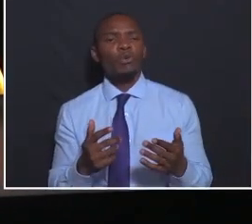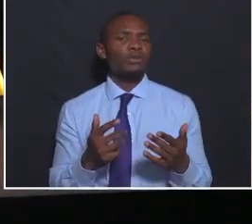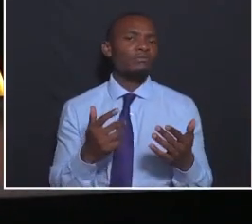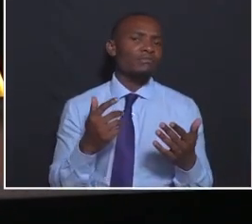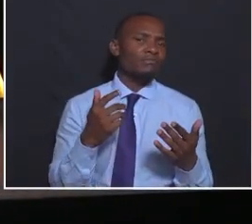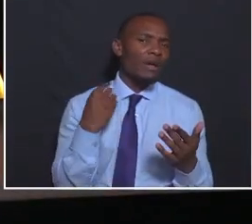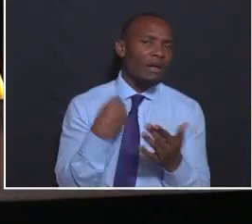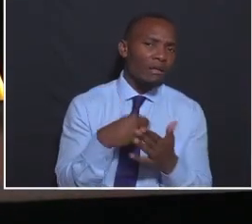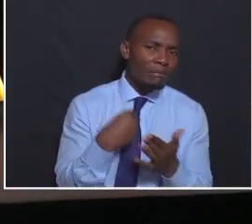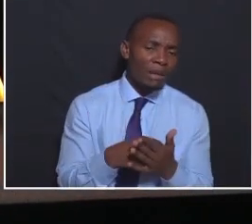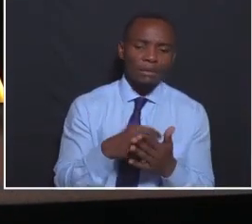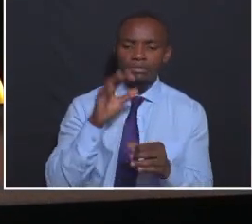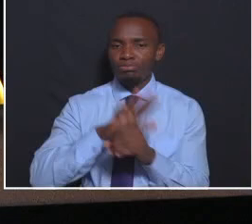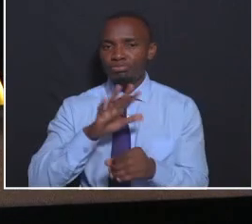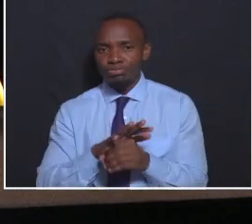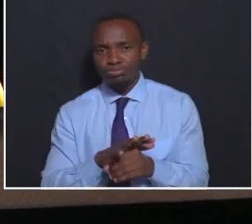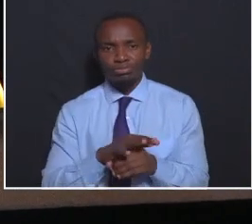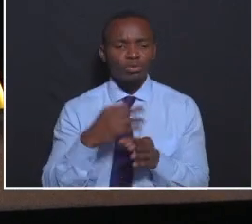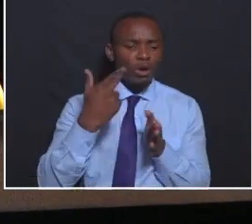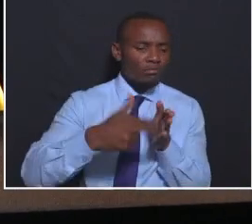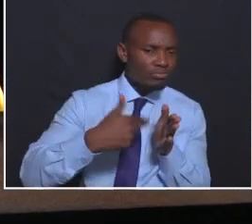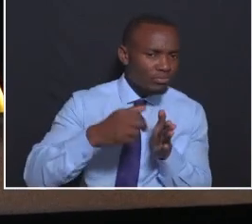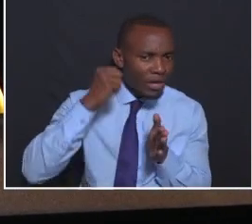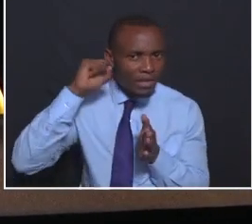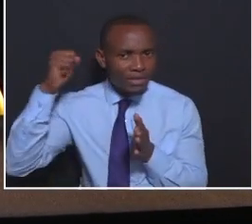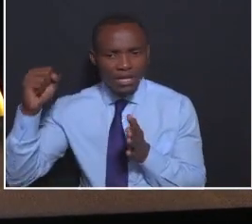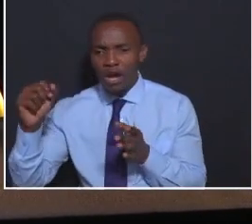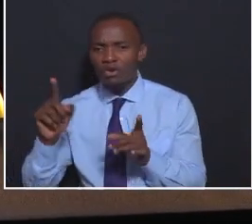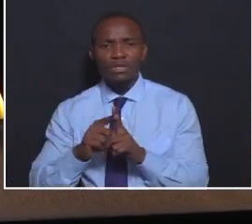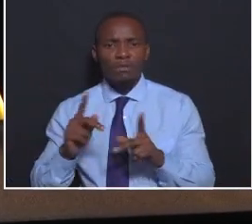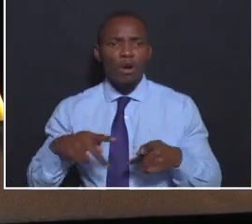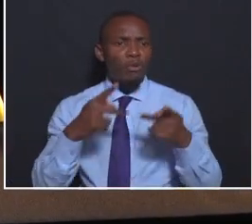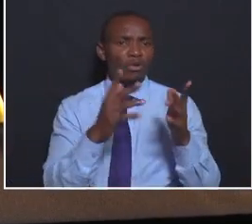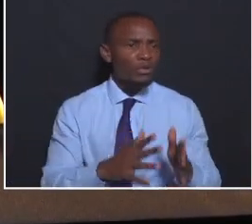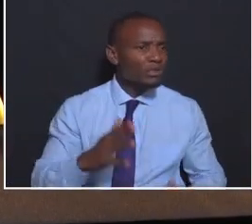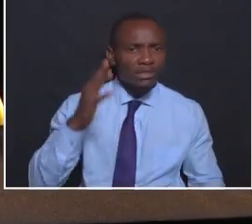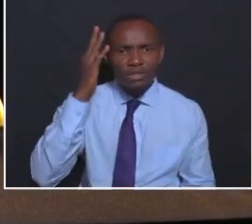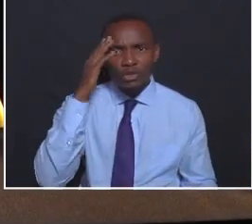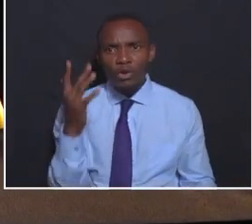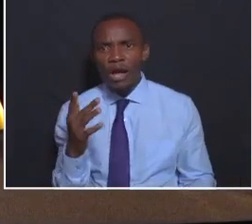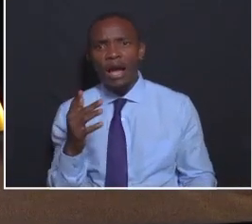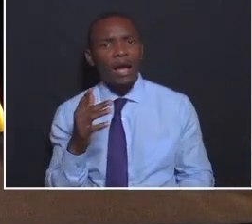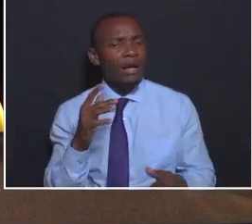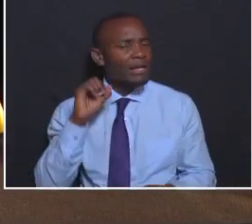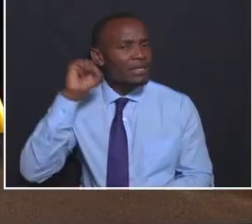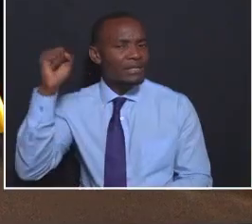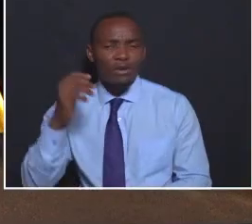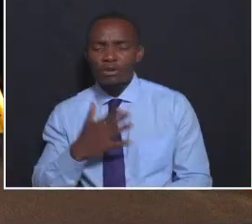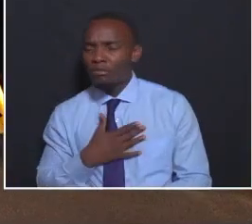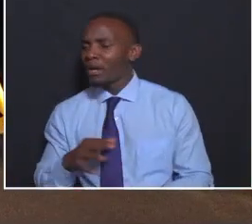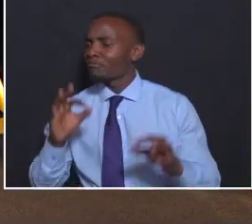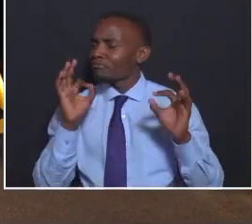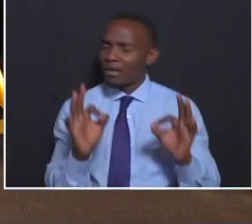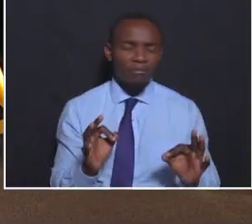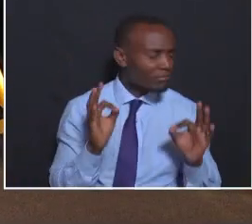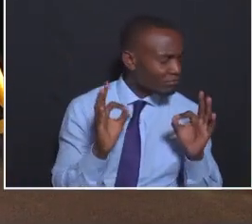sound in the field. Even the producers and directors know, where's my sound on the set? They